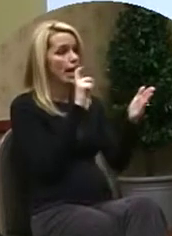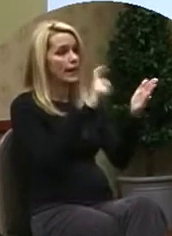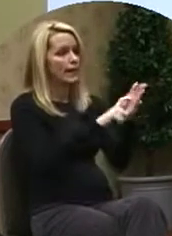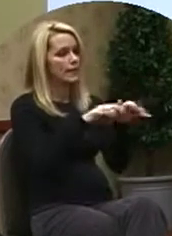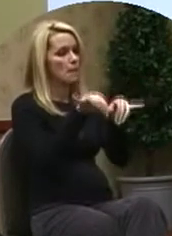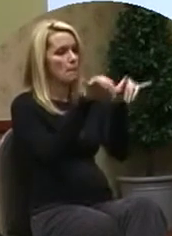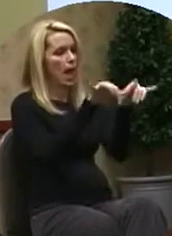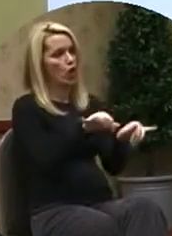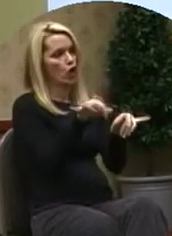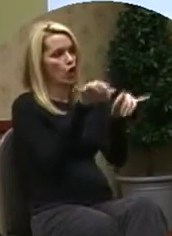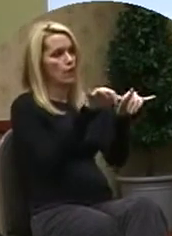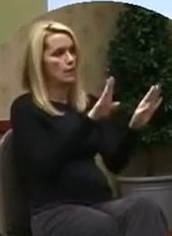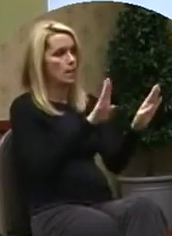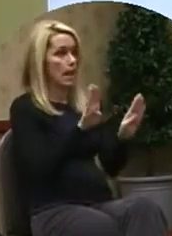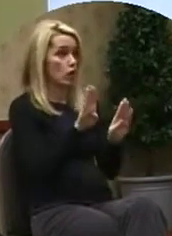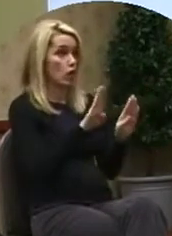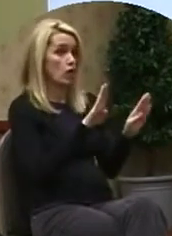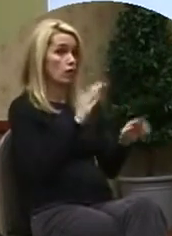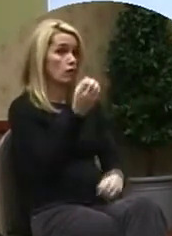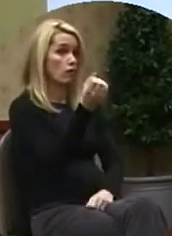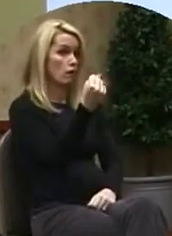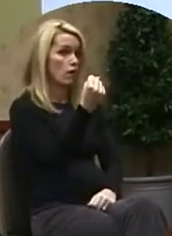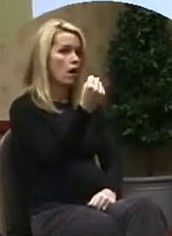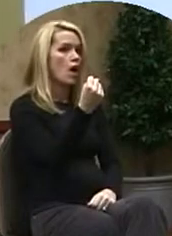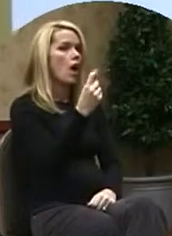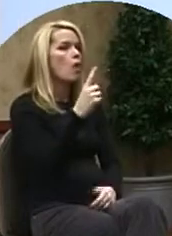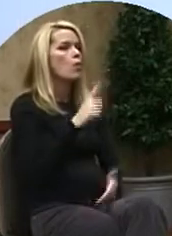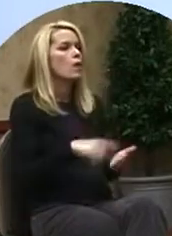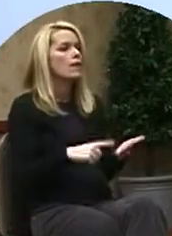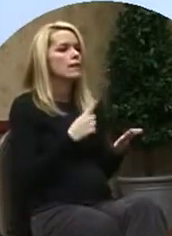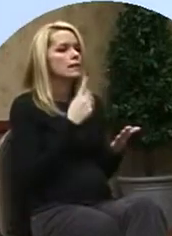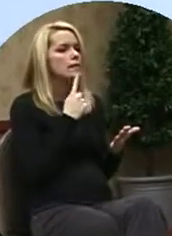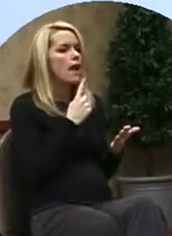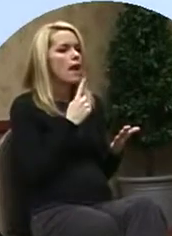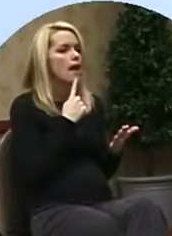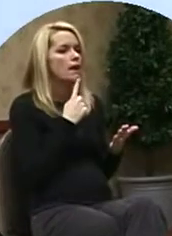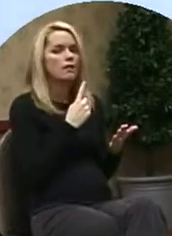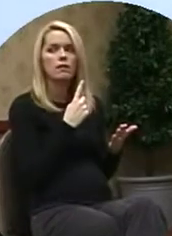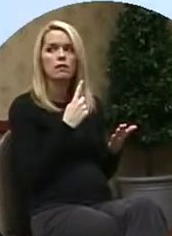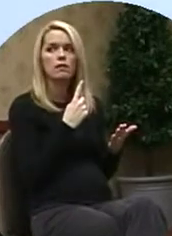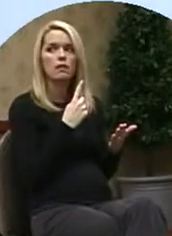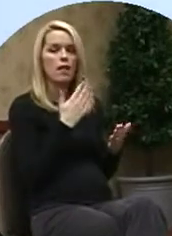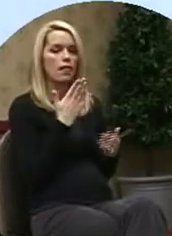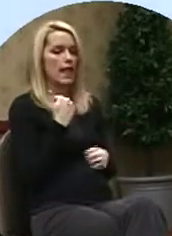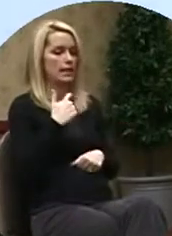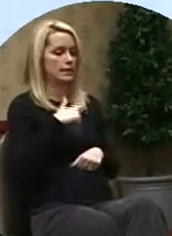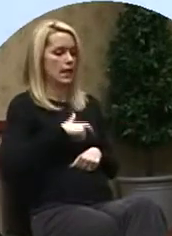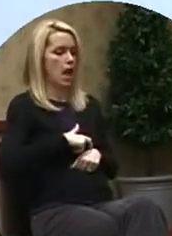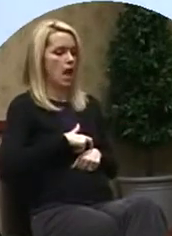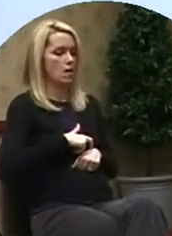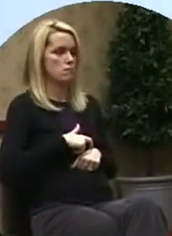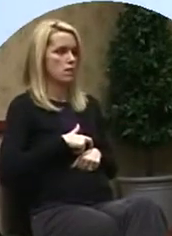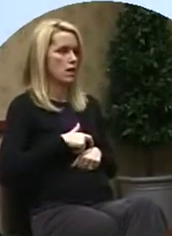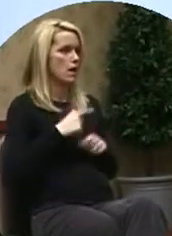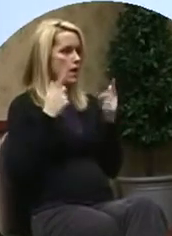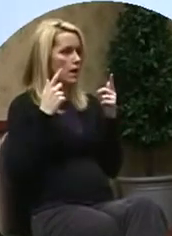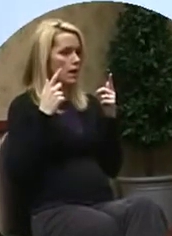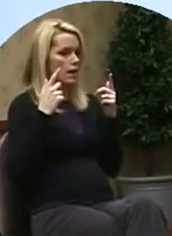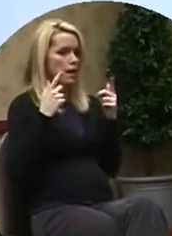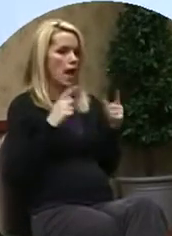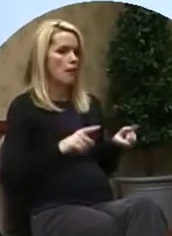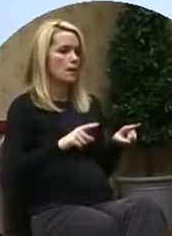behavior? Okay. What if it said the last time it escalated to the level that